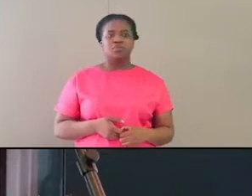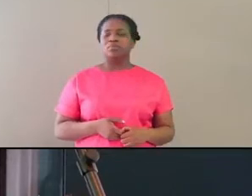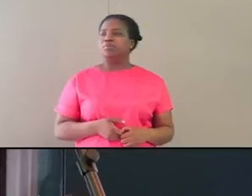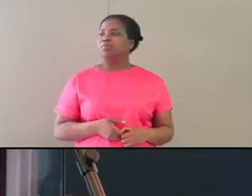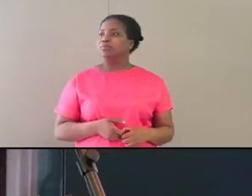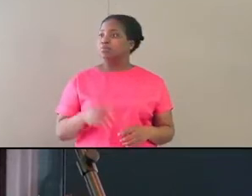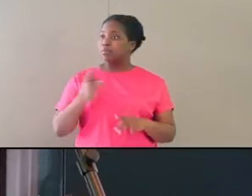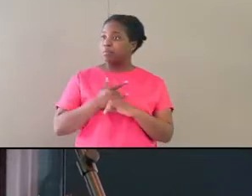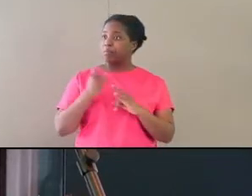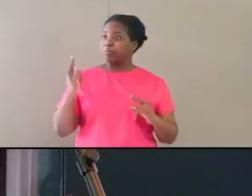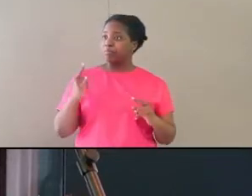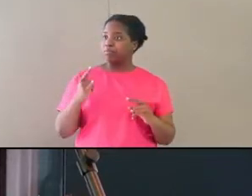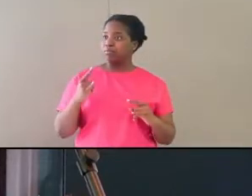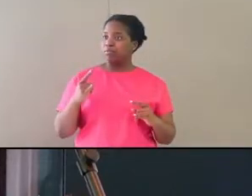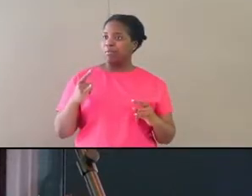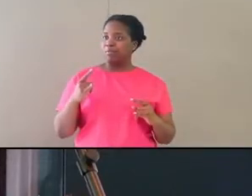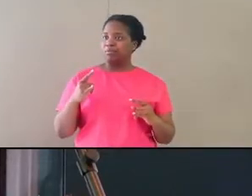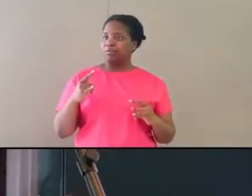are we winning